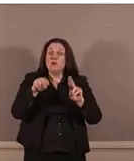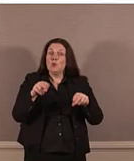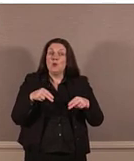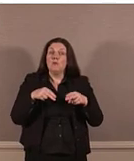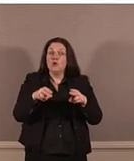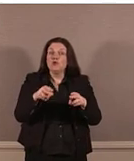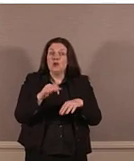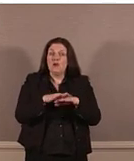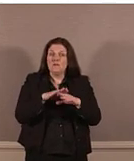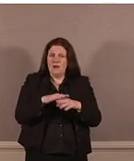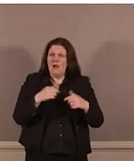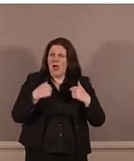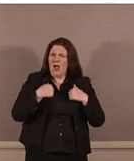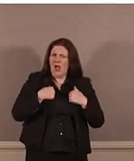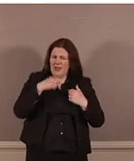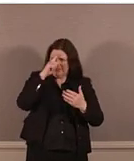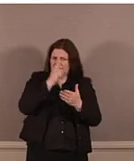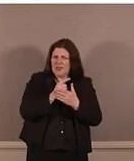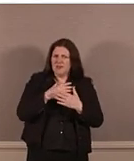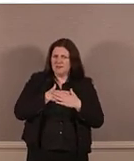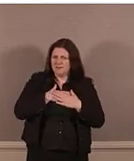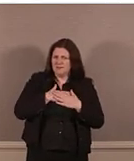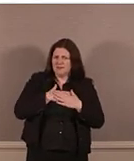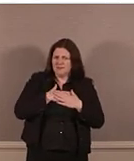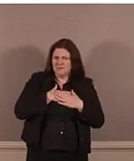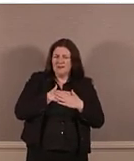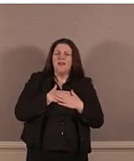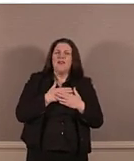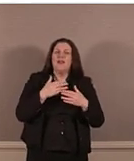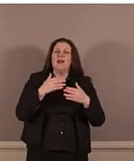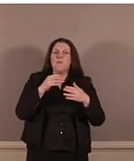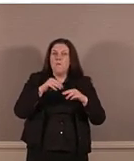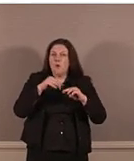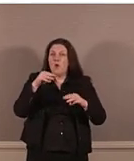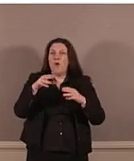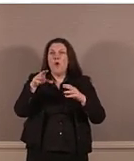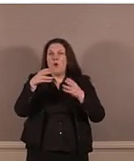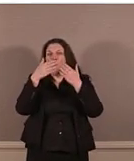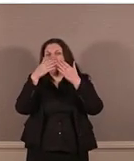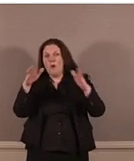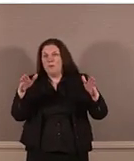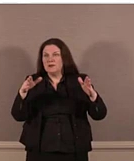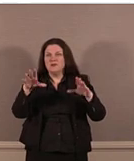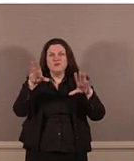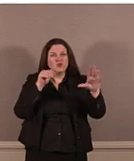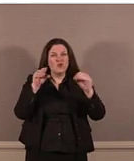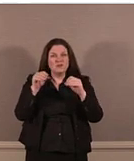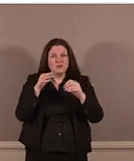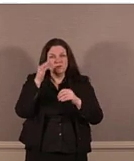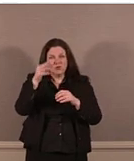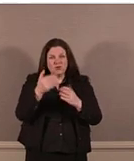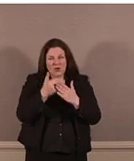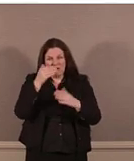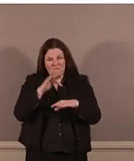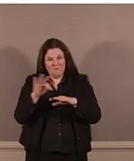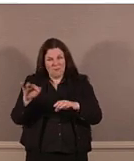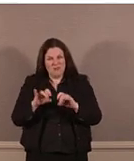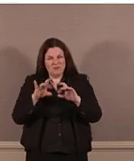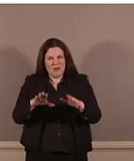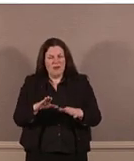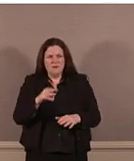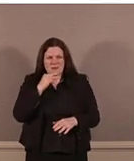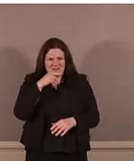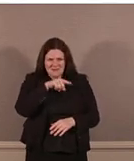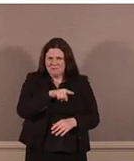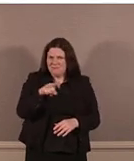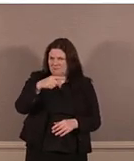approach of I decide. And the source of that was Open Future Learning Australia. So we move to independence, that I